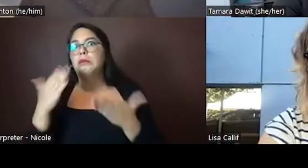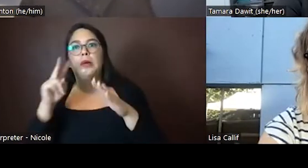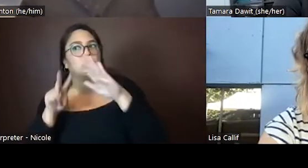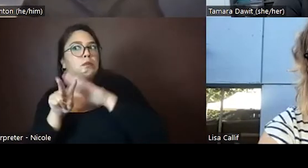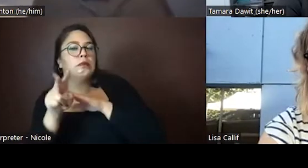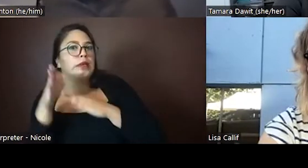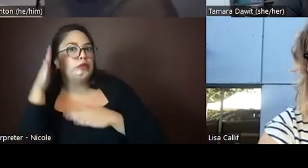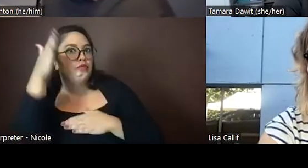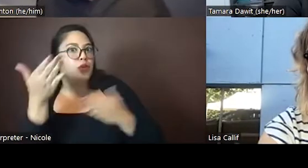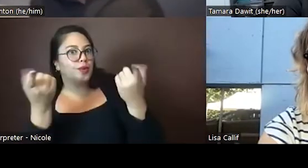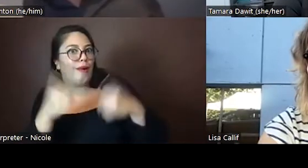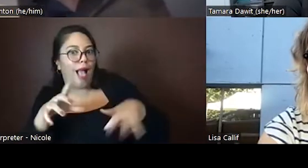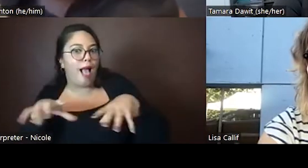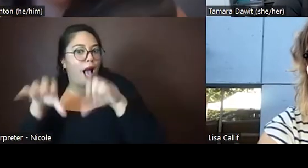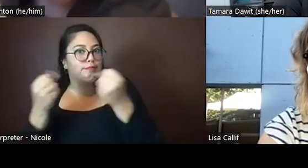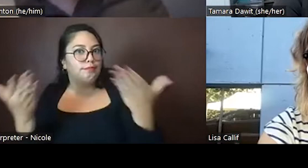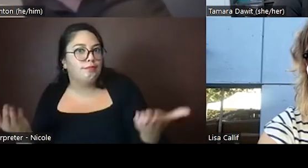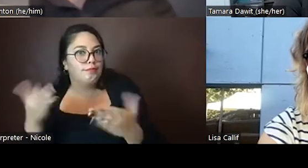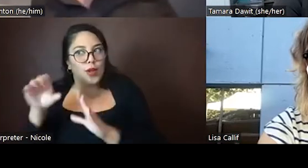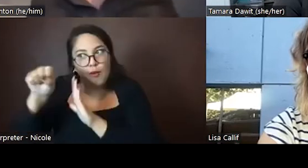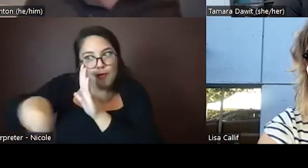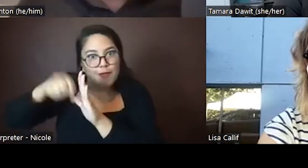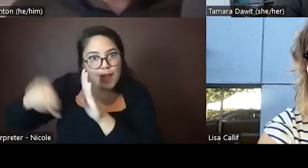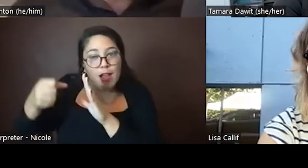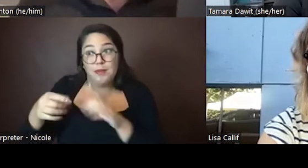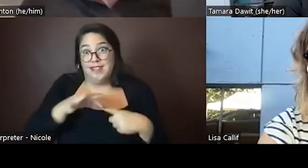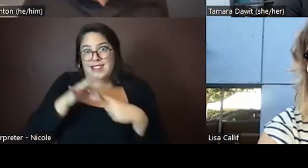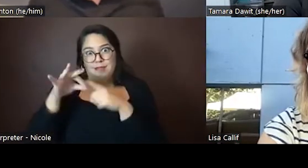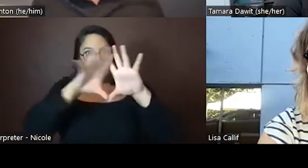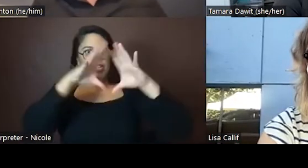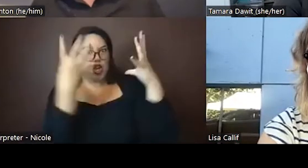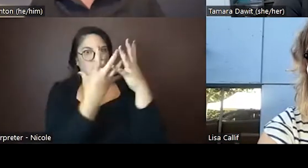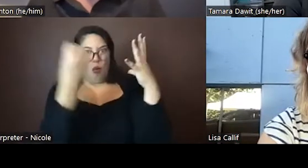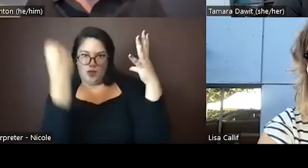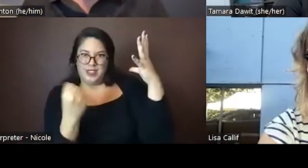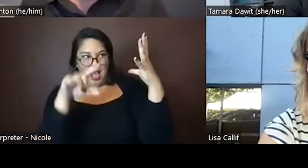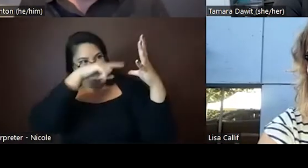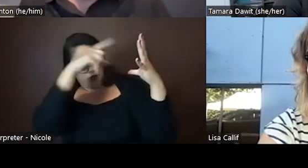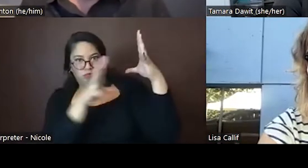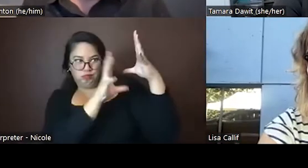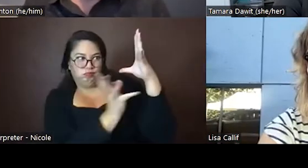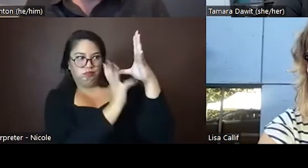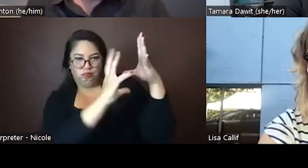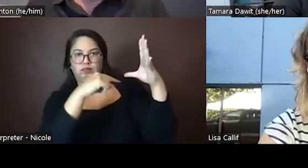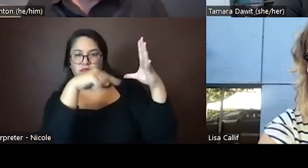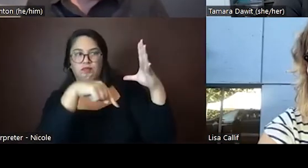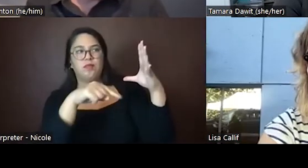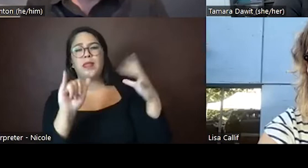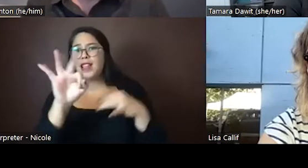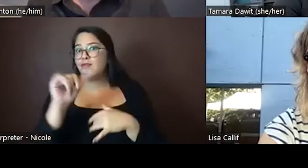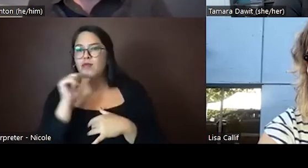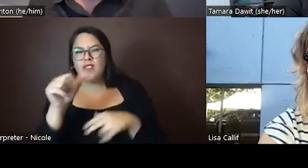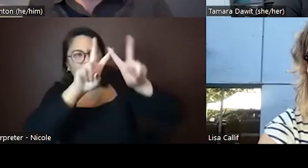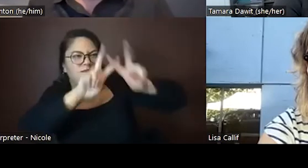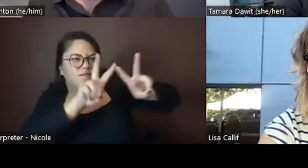especially with financing content in the global south, if we're not looking more deeply and asking these questions and understanding the